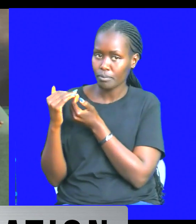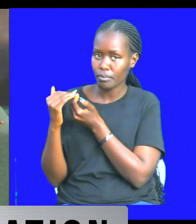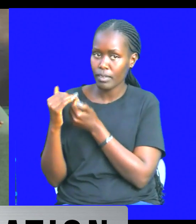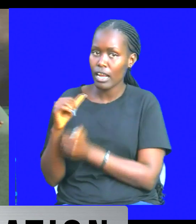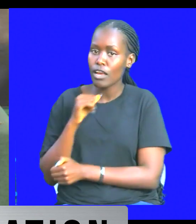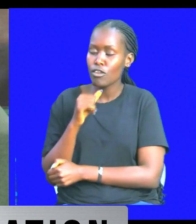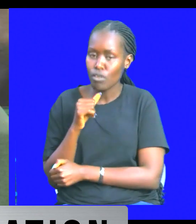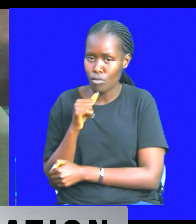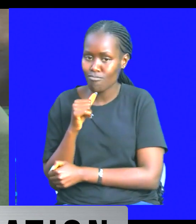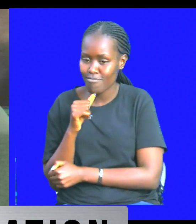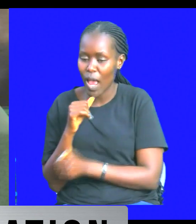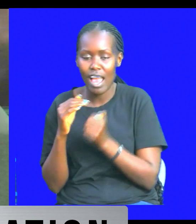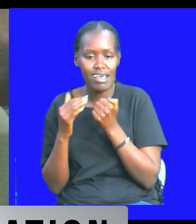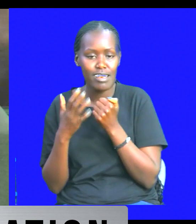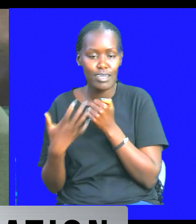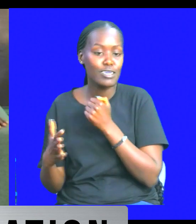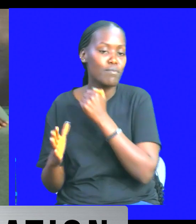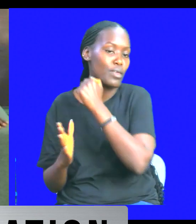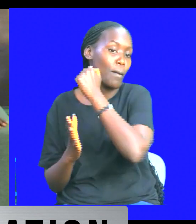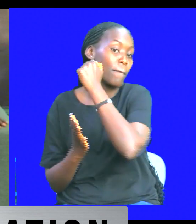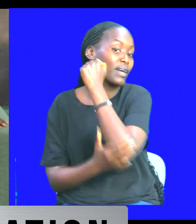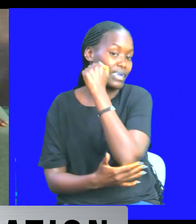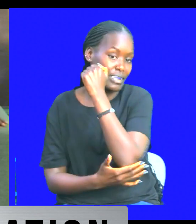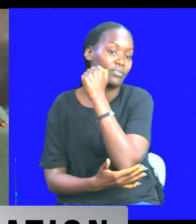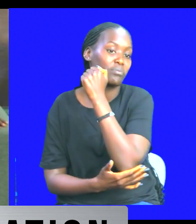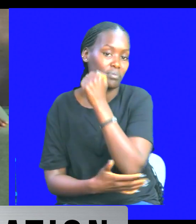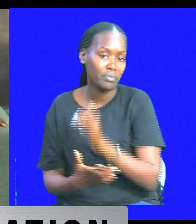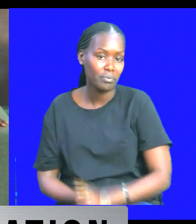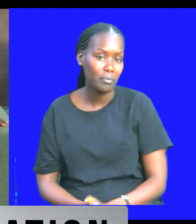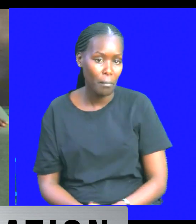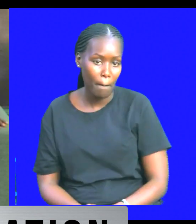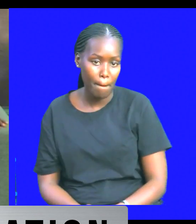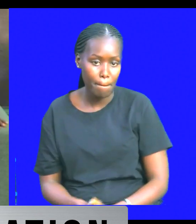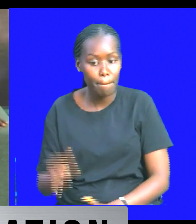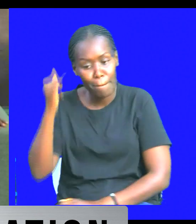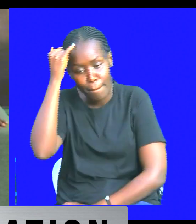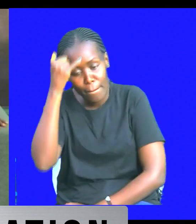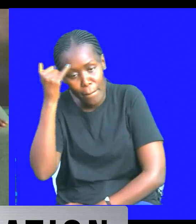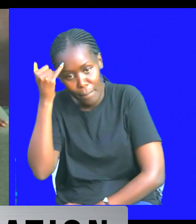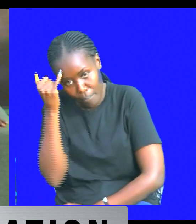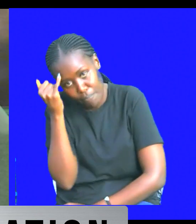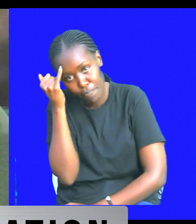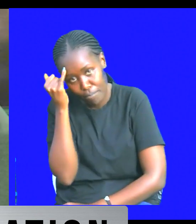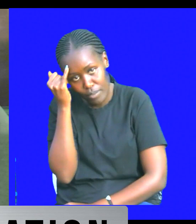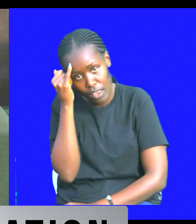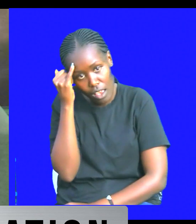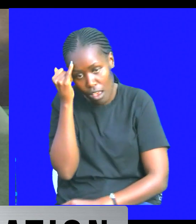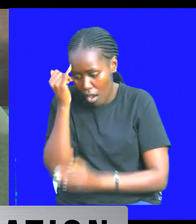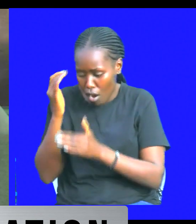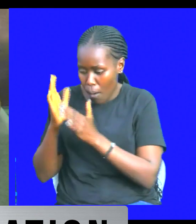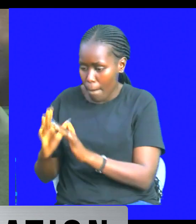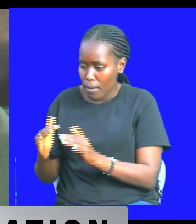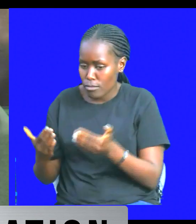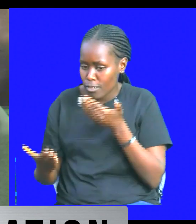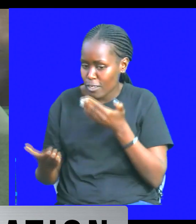roasting bad meat for us, or bad air for us. Jonah, we really, somebody compared this